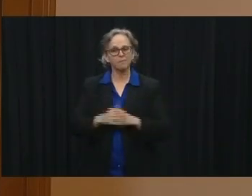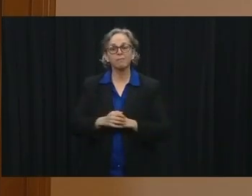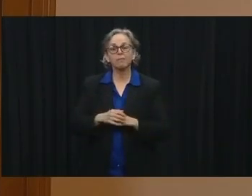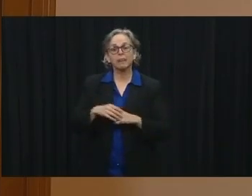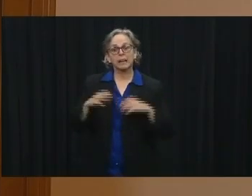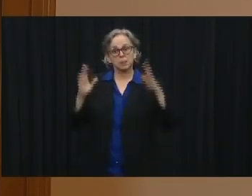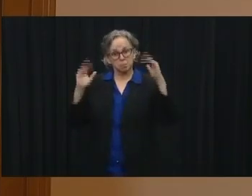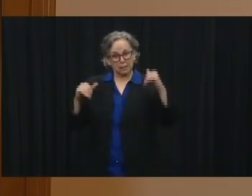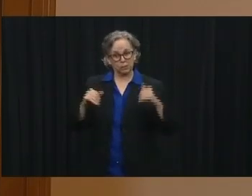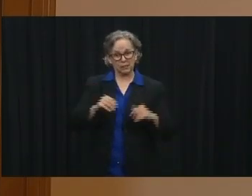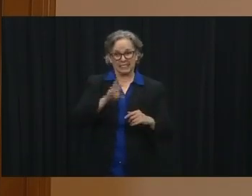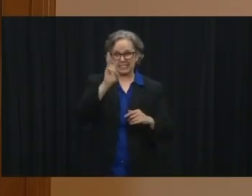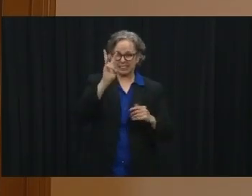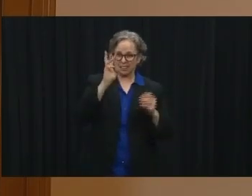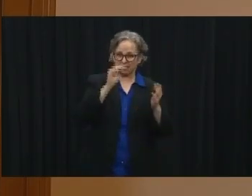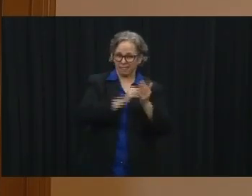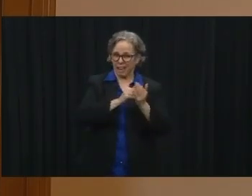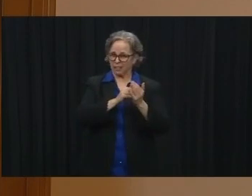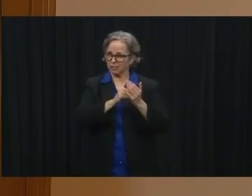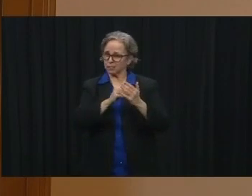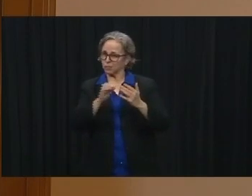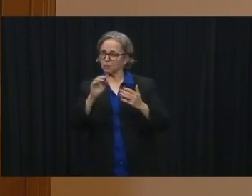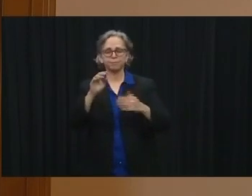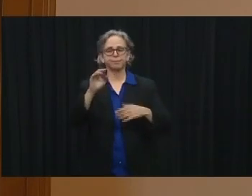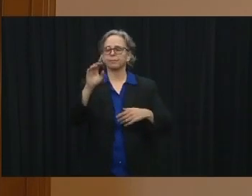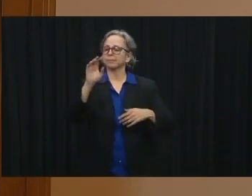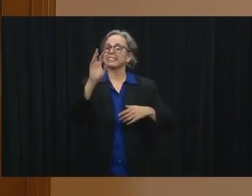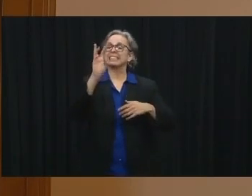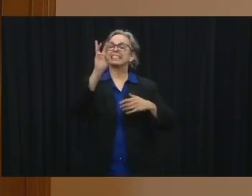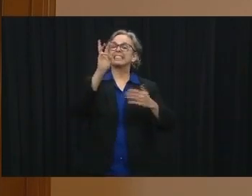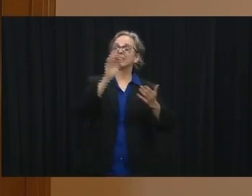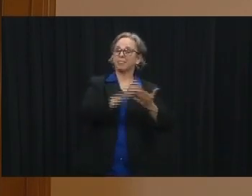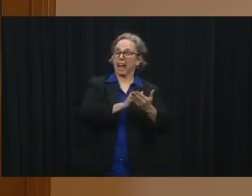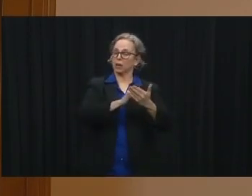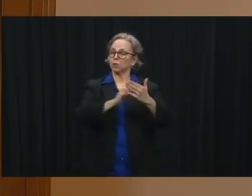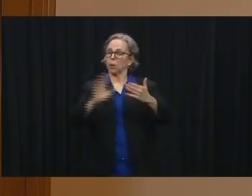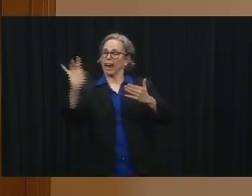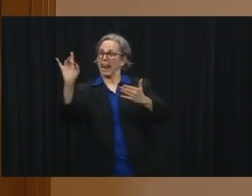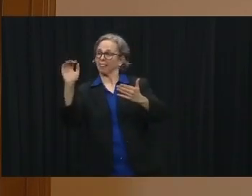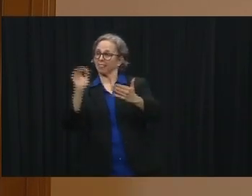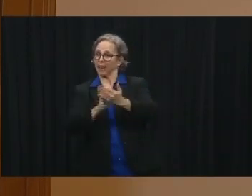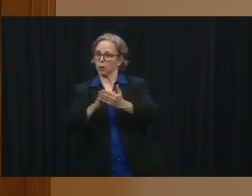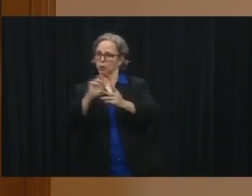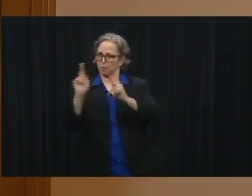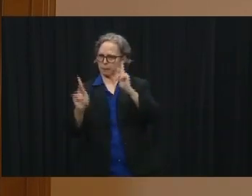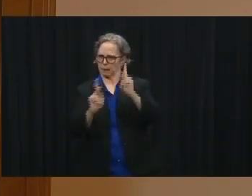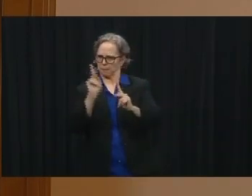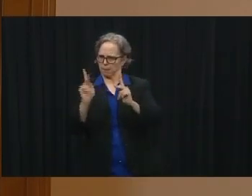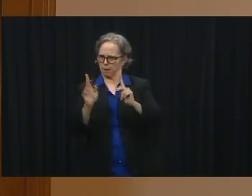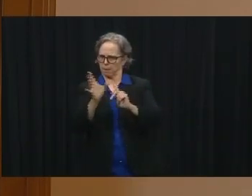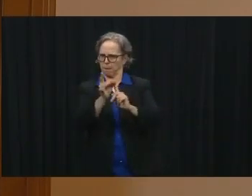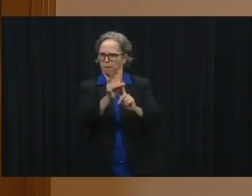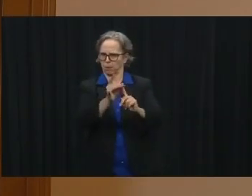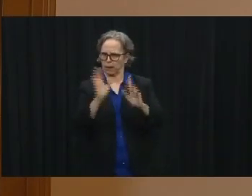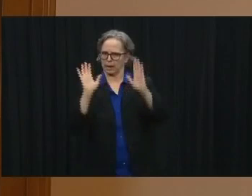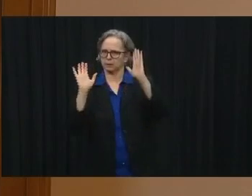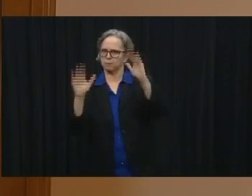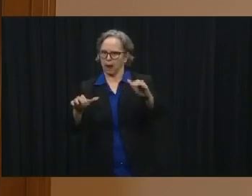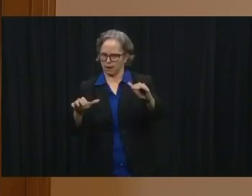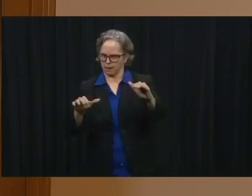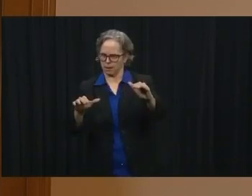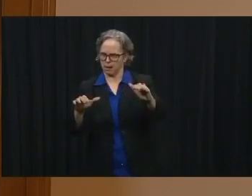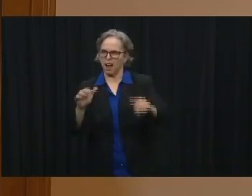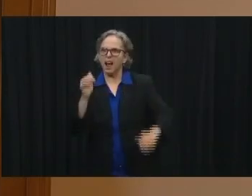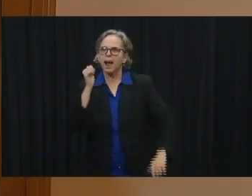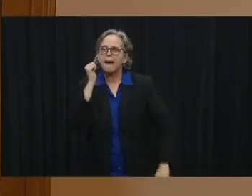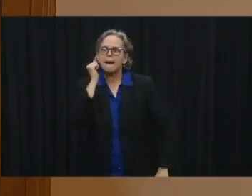day. So we're trying to keep that number. We're fending that off as long as possible. Our hospitals are gearing up more